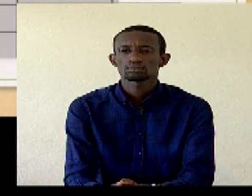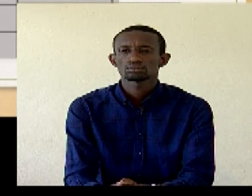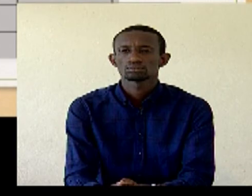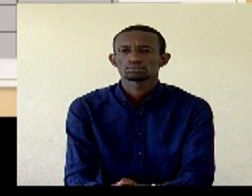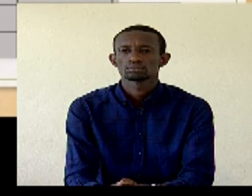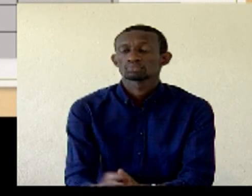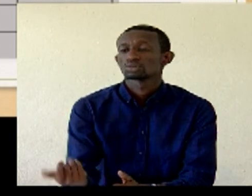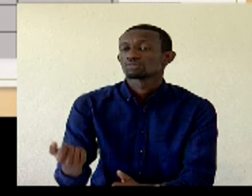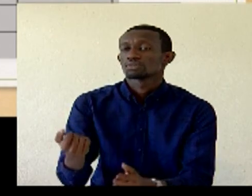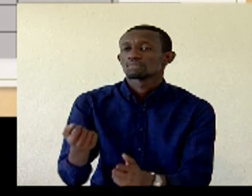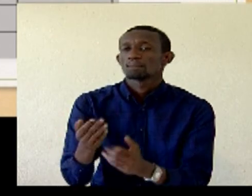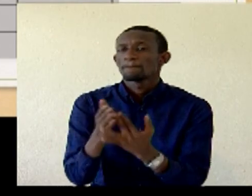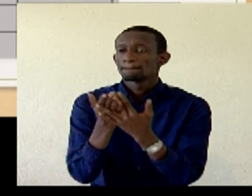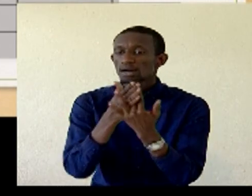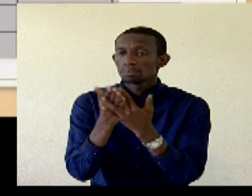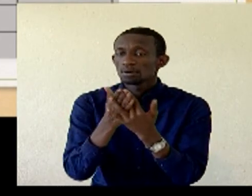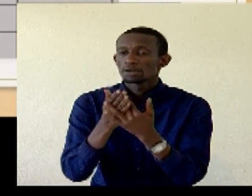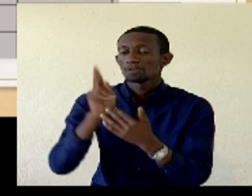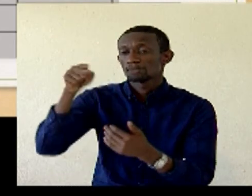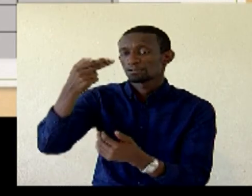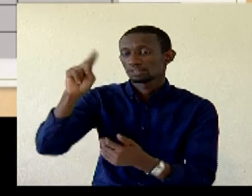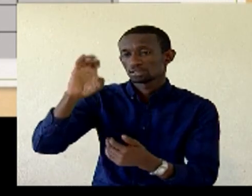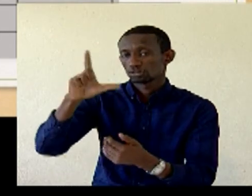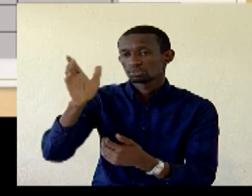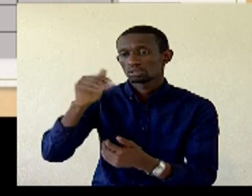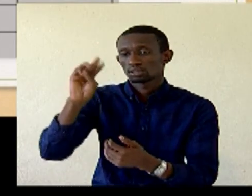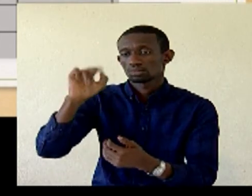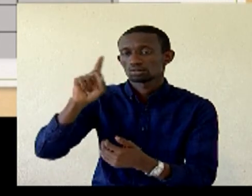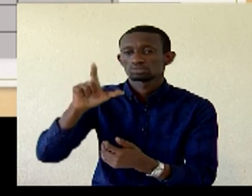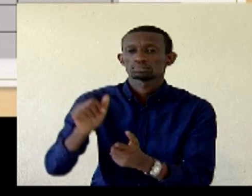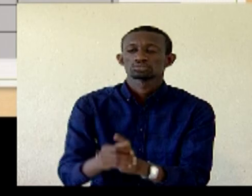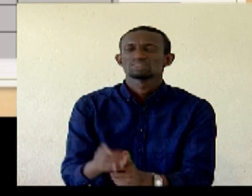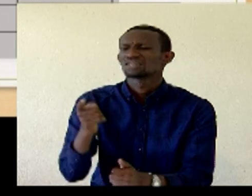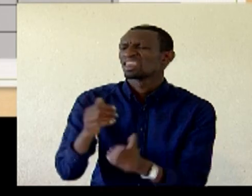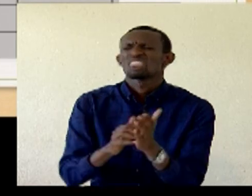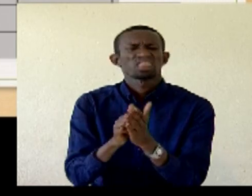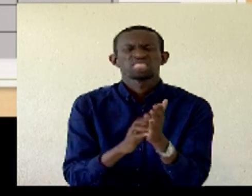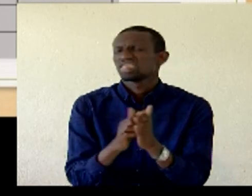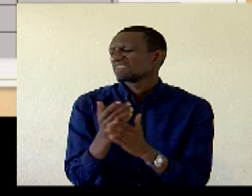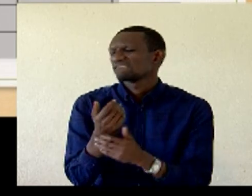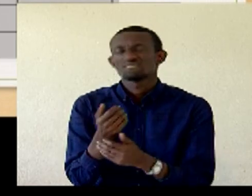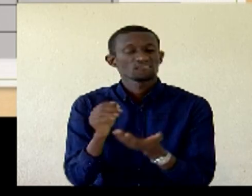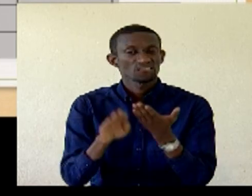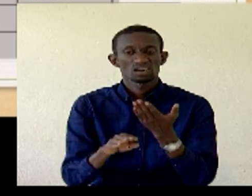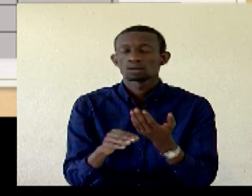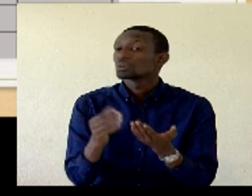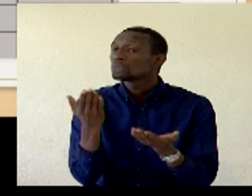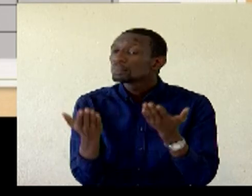this is 4-nitrophenylamine. This is much weaker base compared to